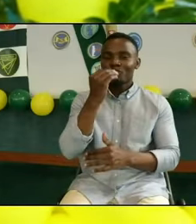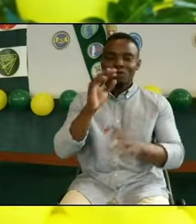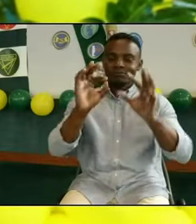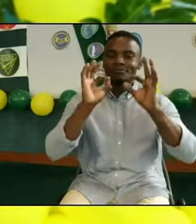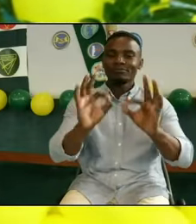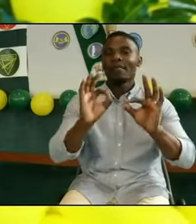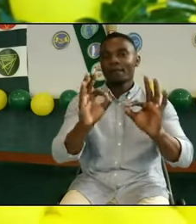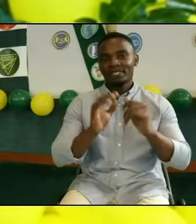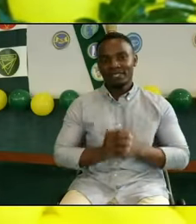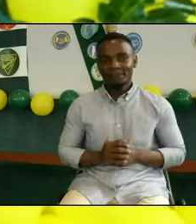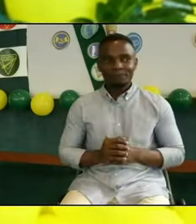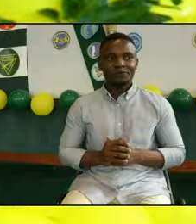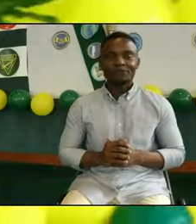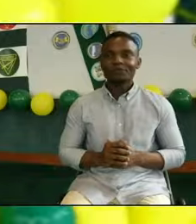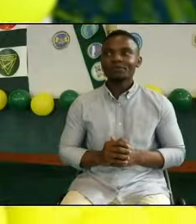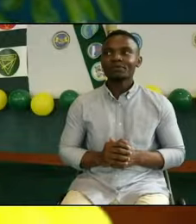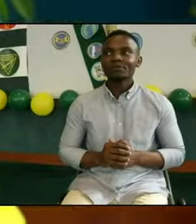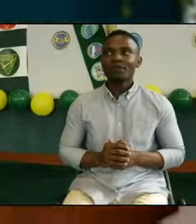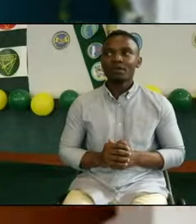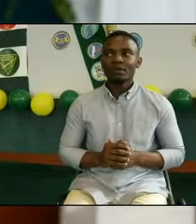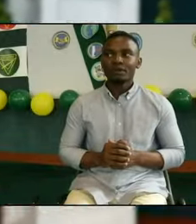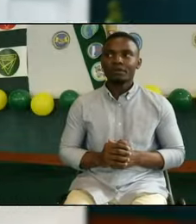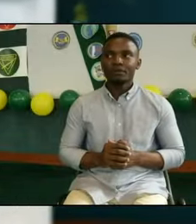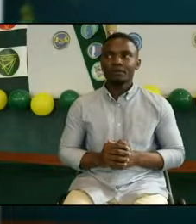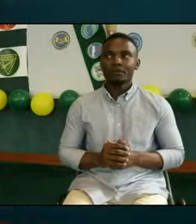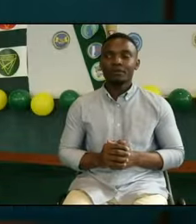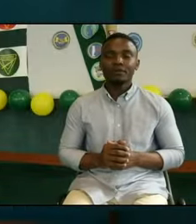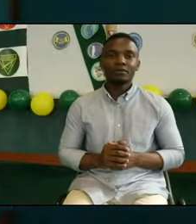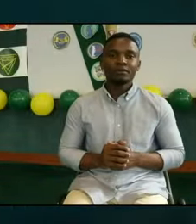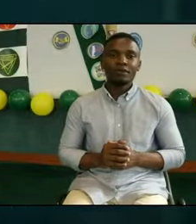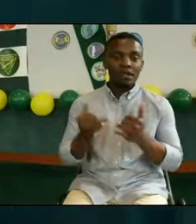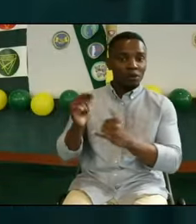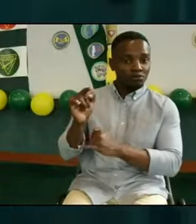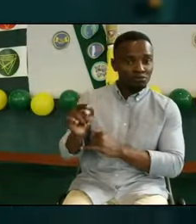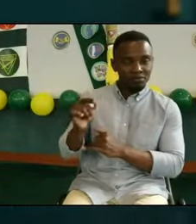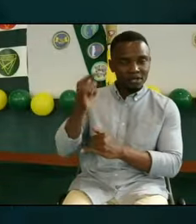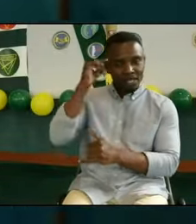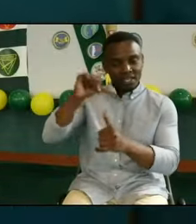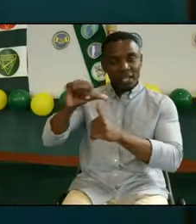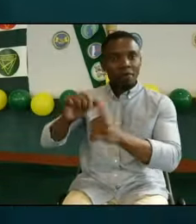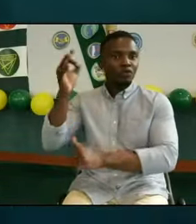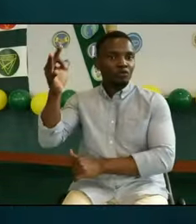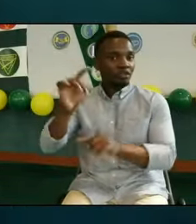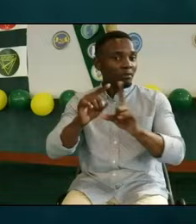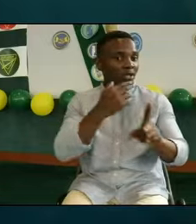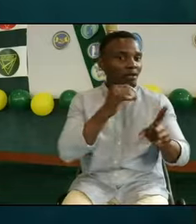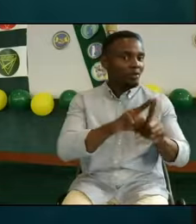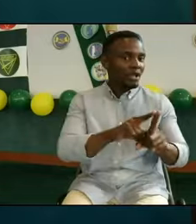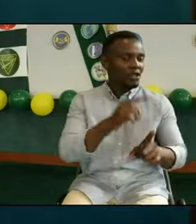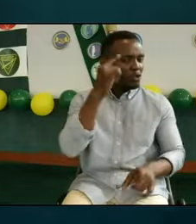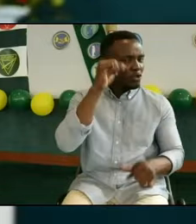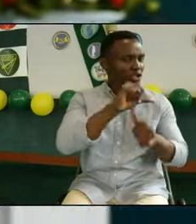Lord. So think of that. This guy thought of the future. The other one never thought of the future.